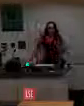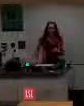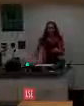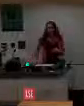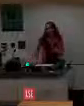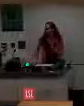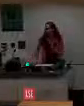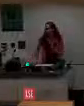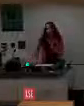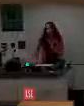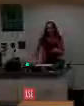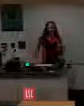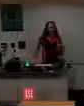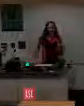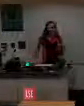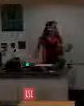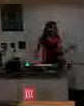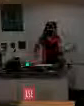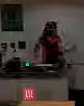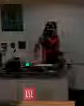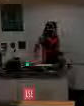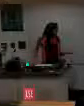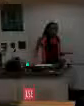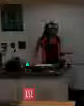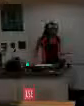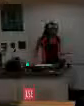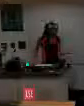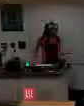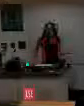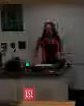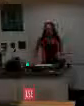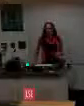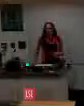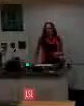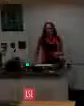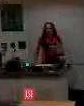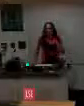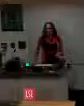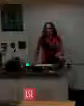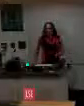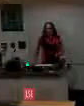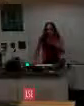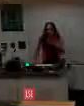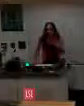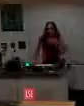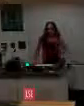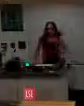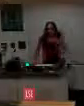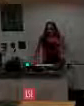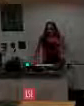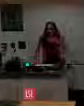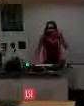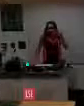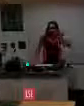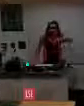why would New Zealanders or Swiss people worry about their online participation and how safe it is? It's because they are much more critical. They are much